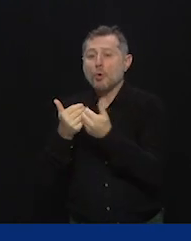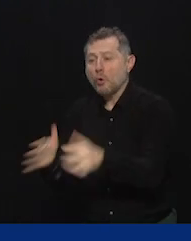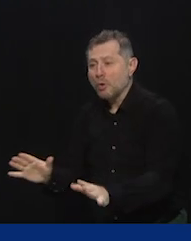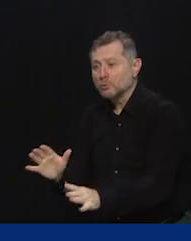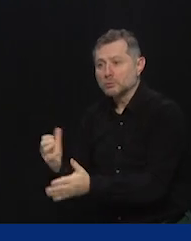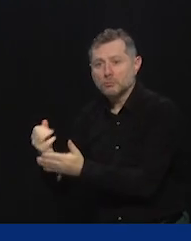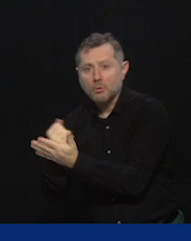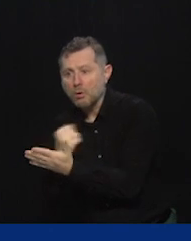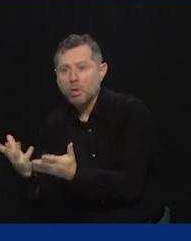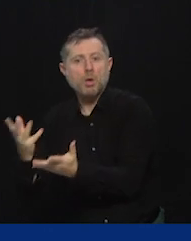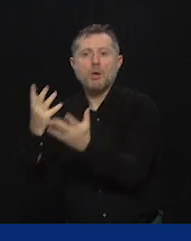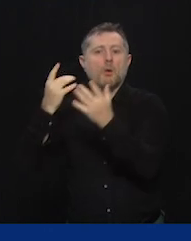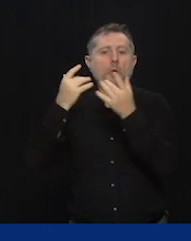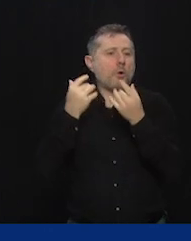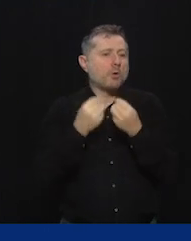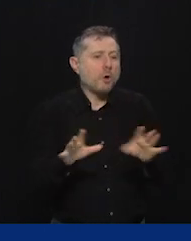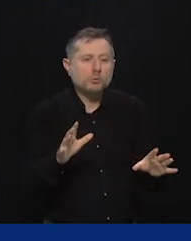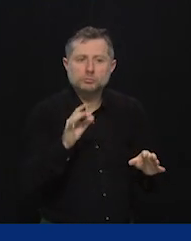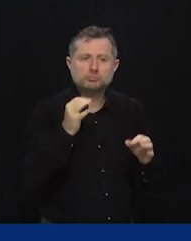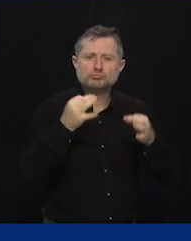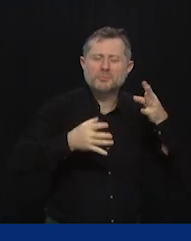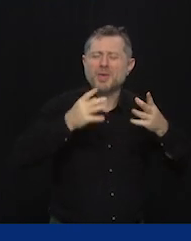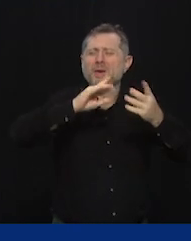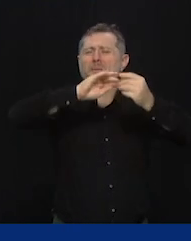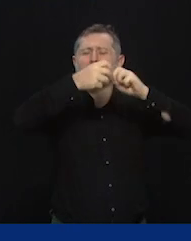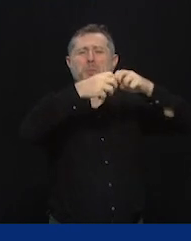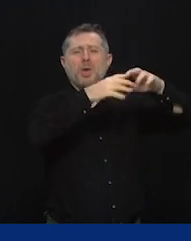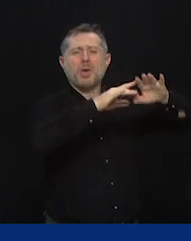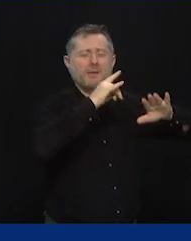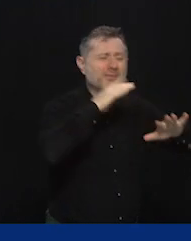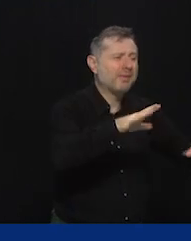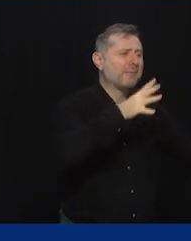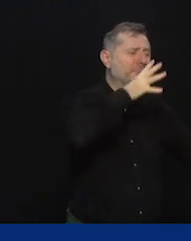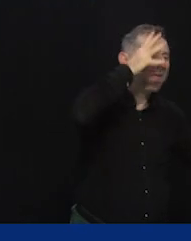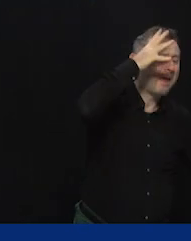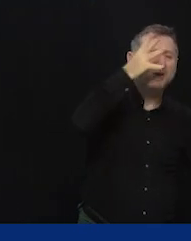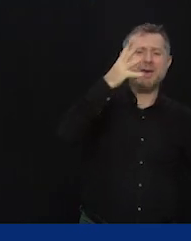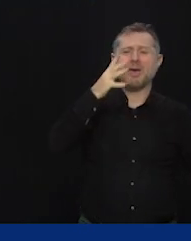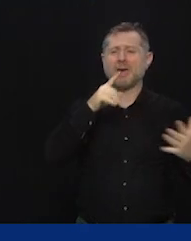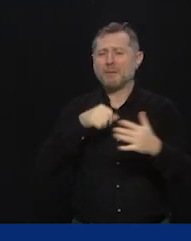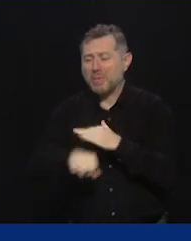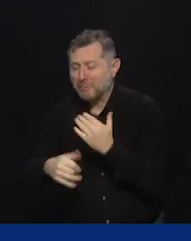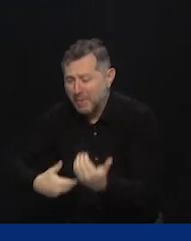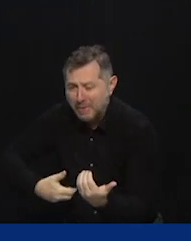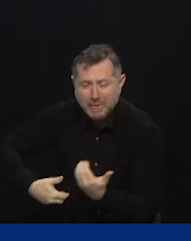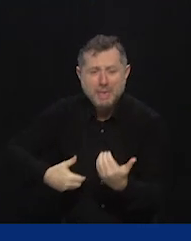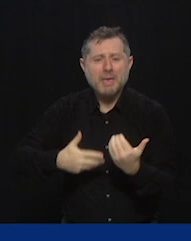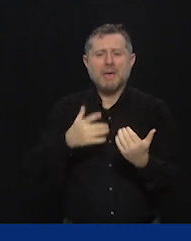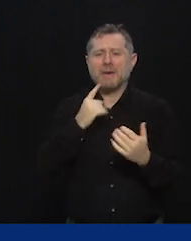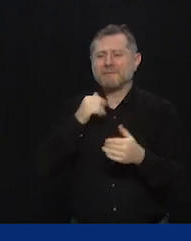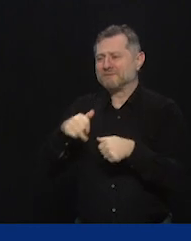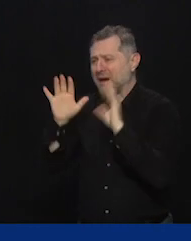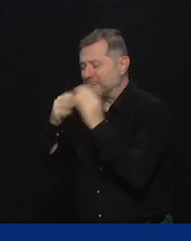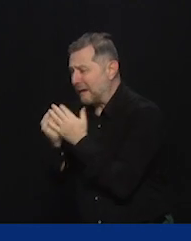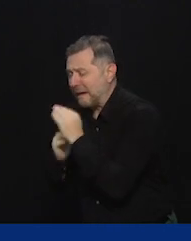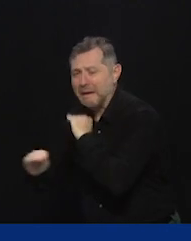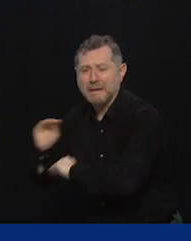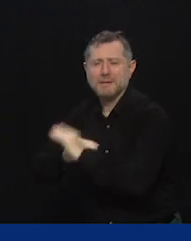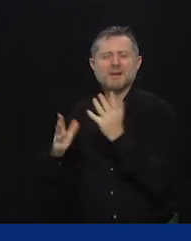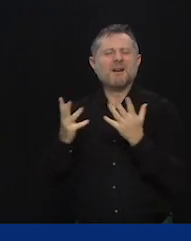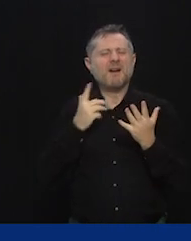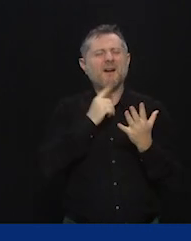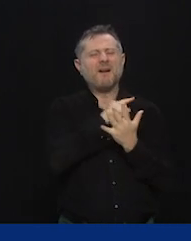of am I able to take care of an elderly parent or a newborn baby, or am I going to have to give up my income? No one should have to deal with that